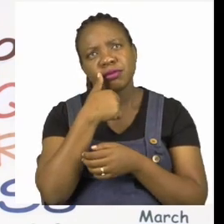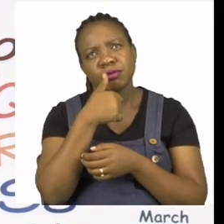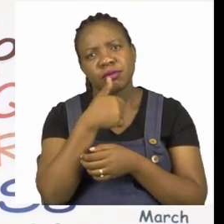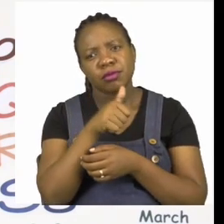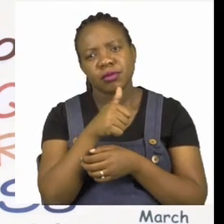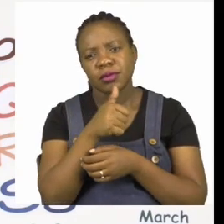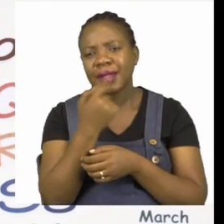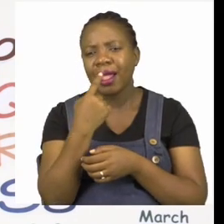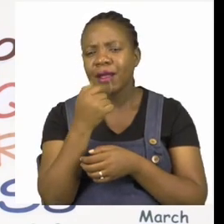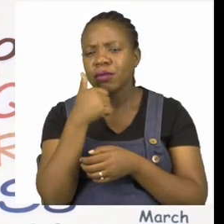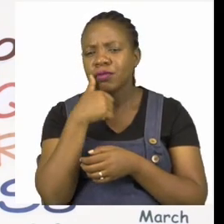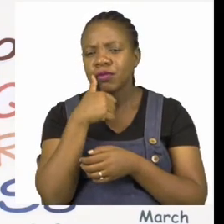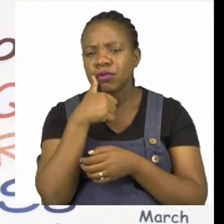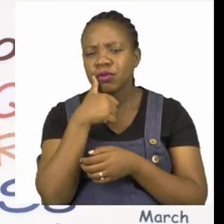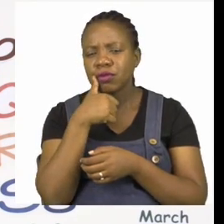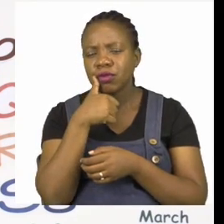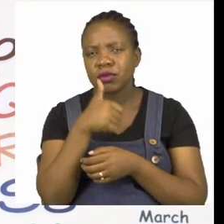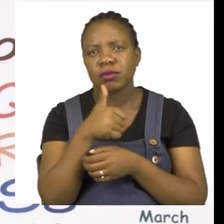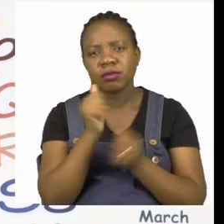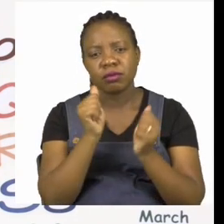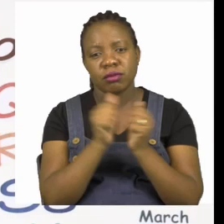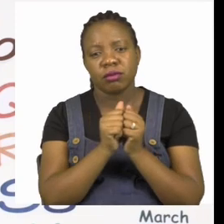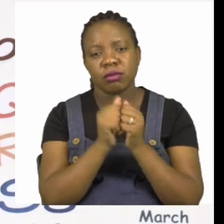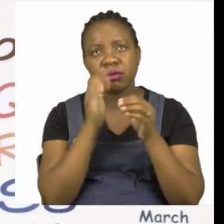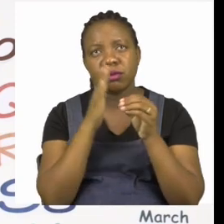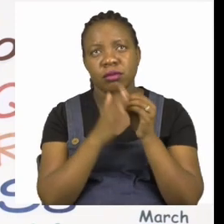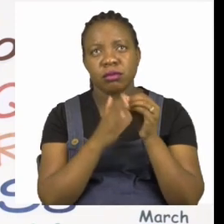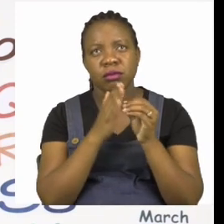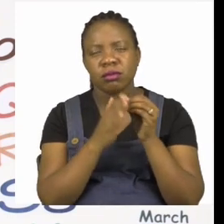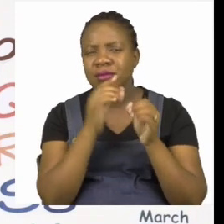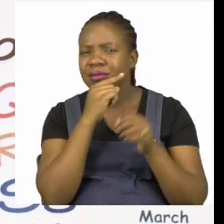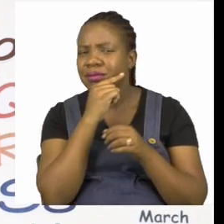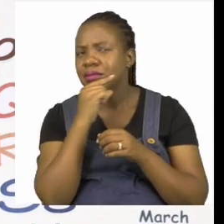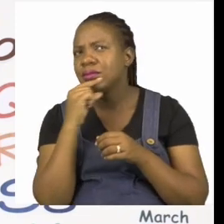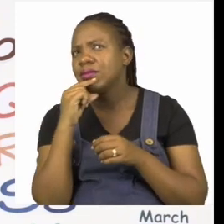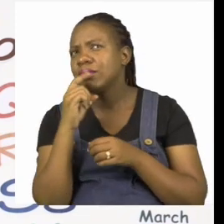mice love to eat it. Do we say